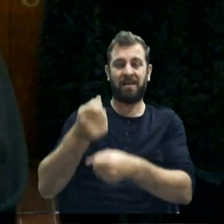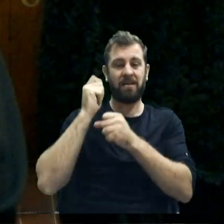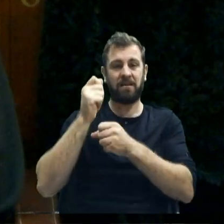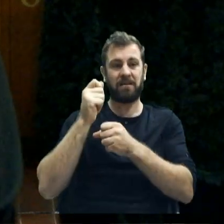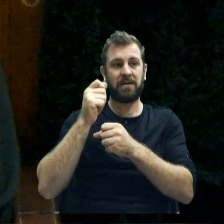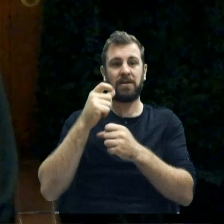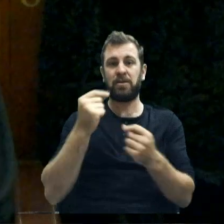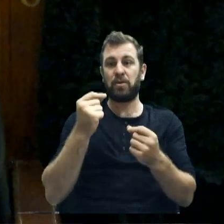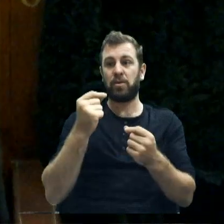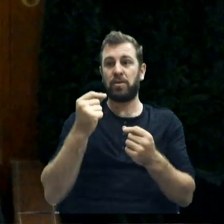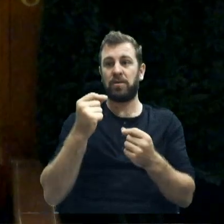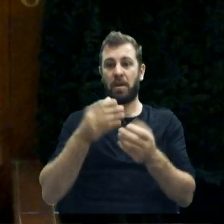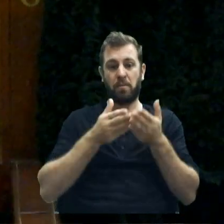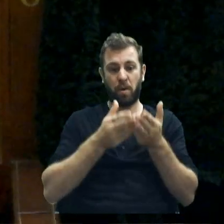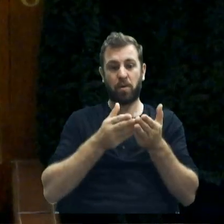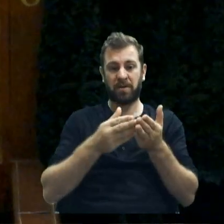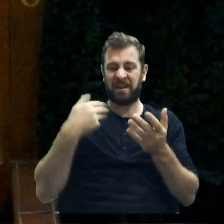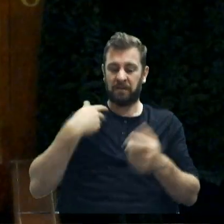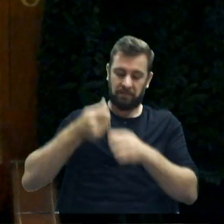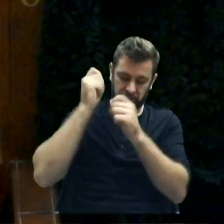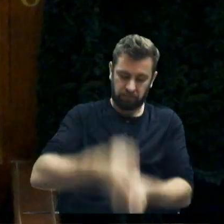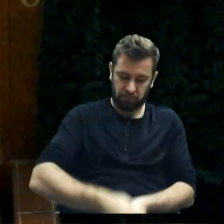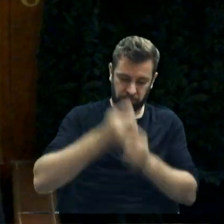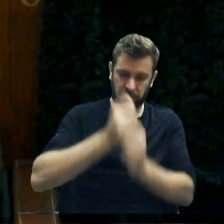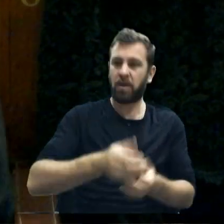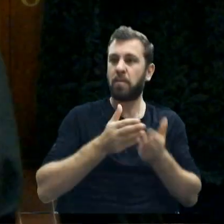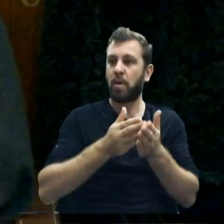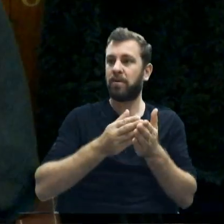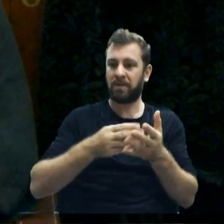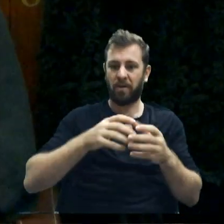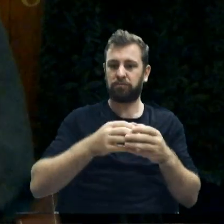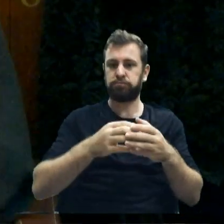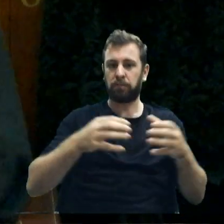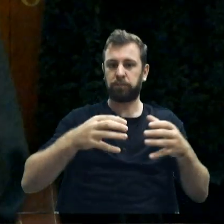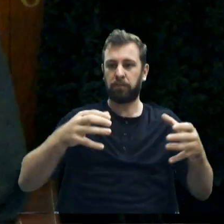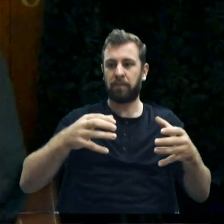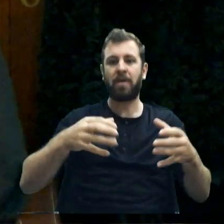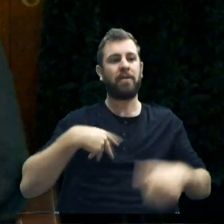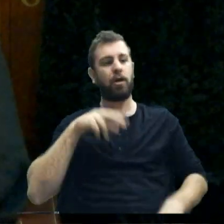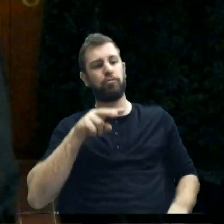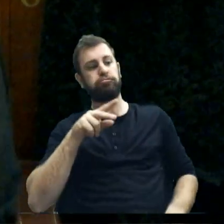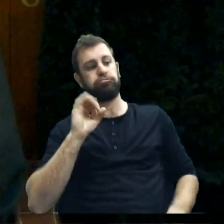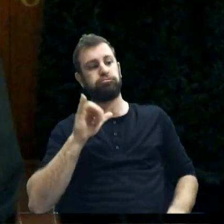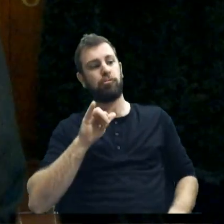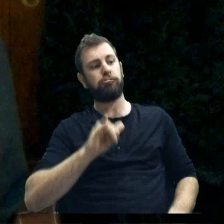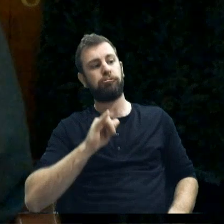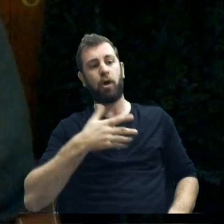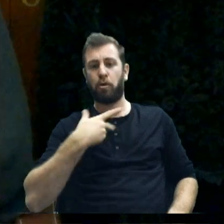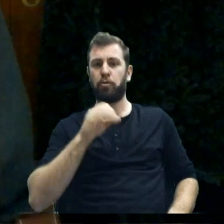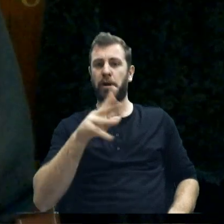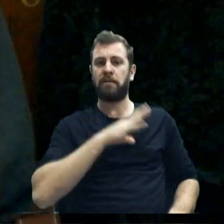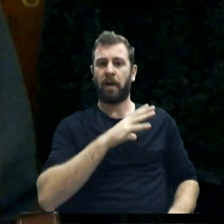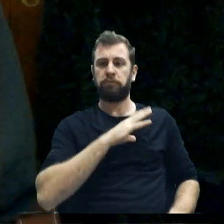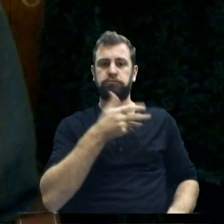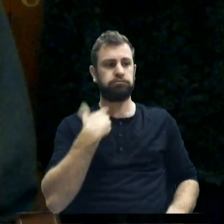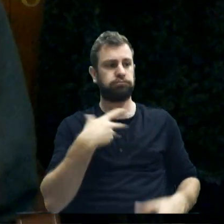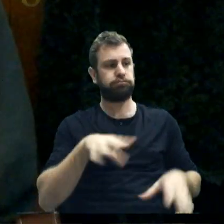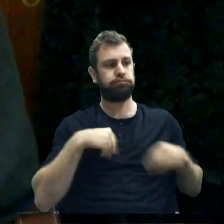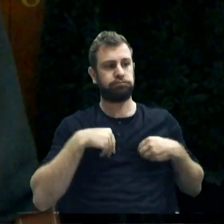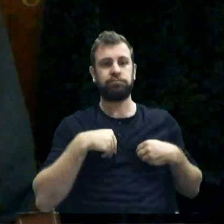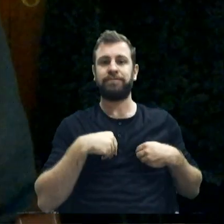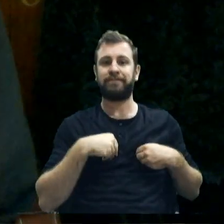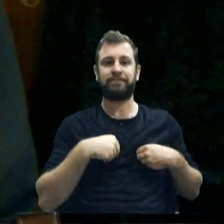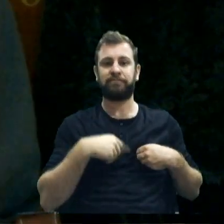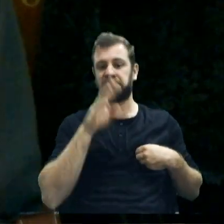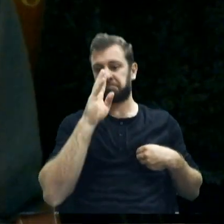hole in the boat. Now you have one of two options, right? You can say, oh, look what he's doing. It's okay, mind your own business. He's